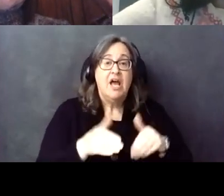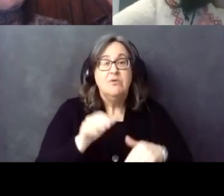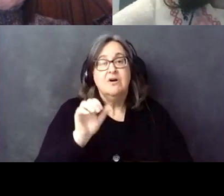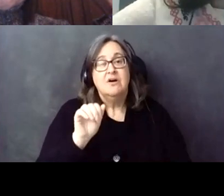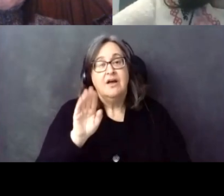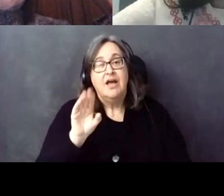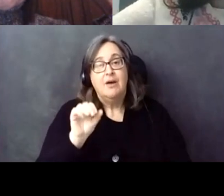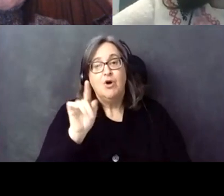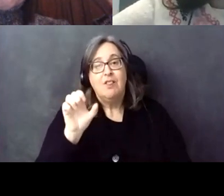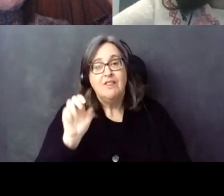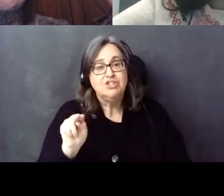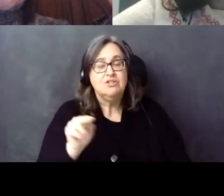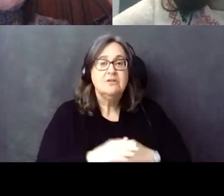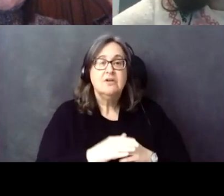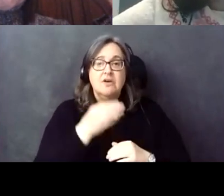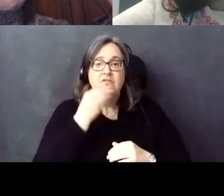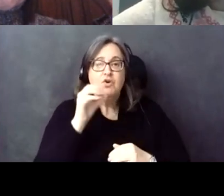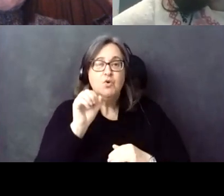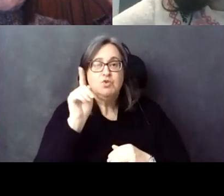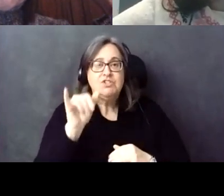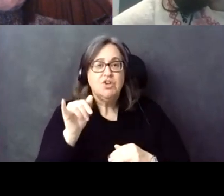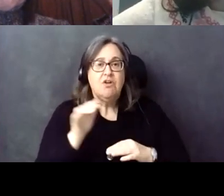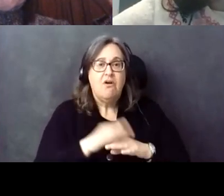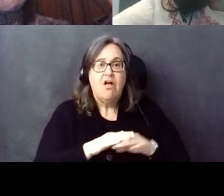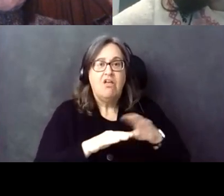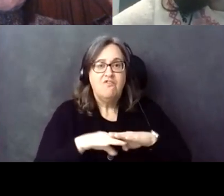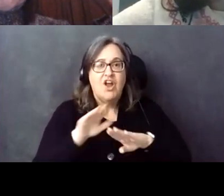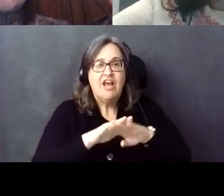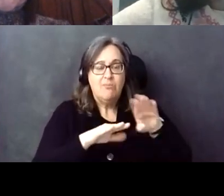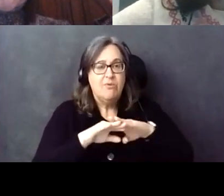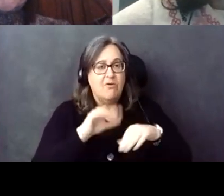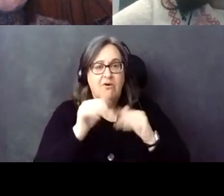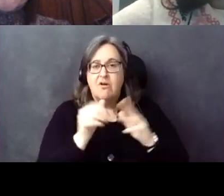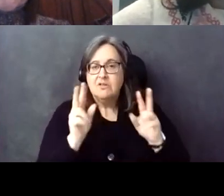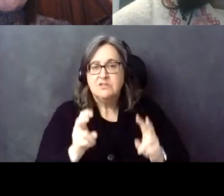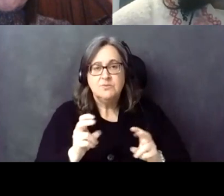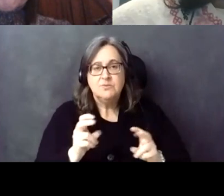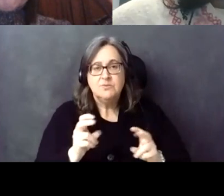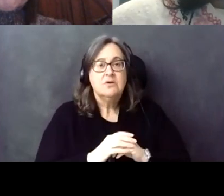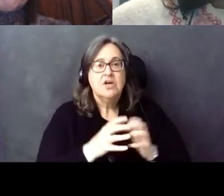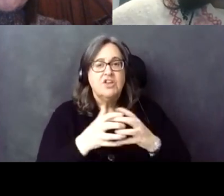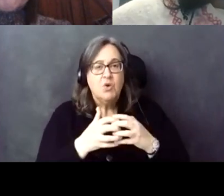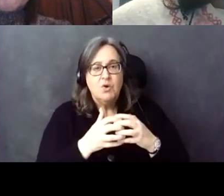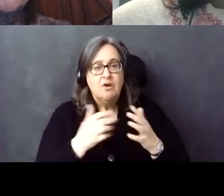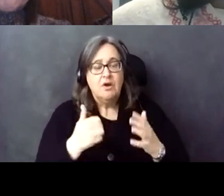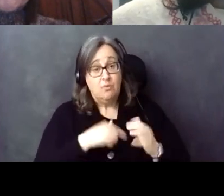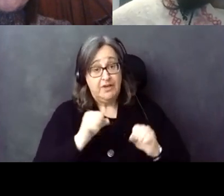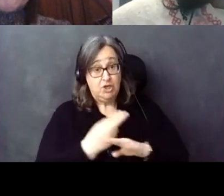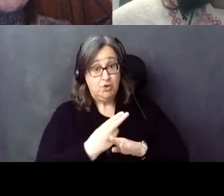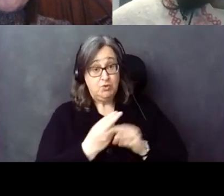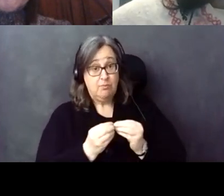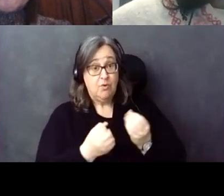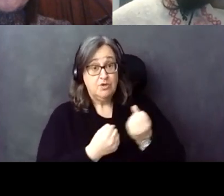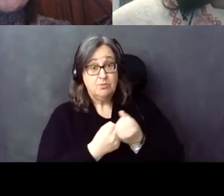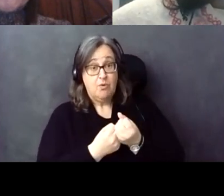to talk about, food security. These things all overlap. And so I think for us, we could use a little more support from those in